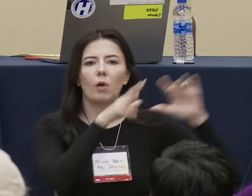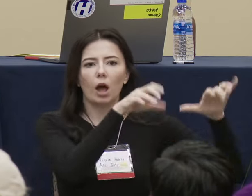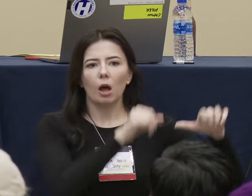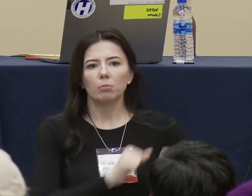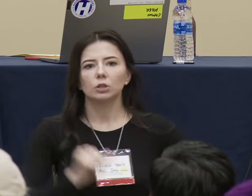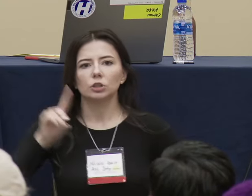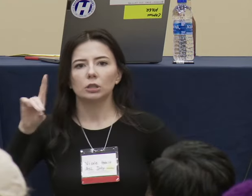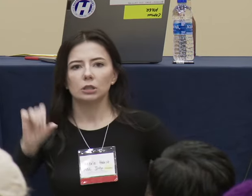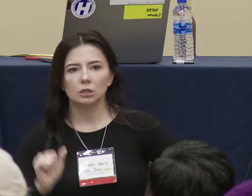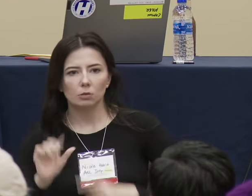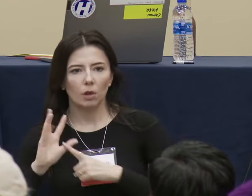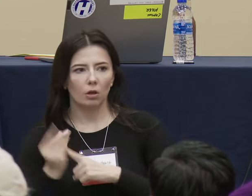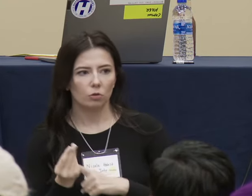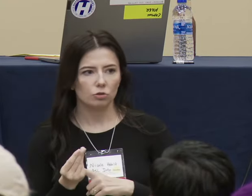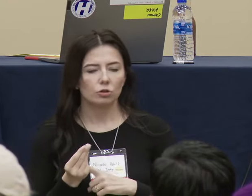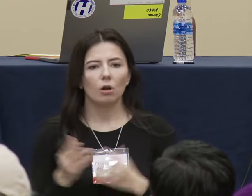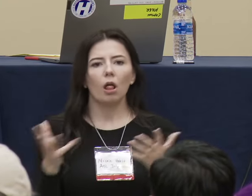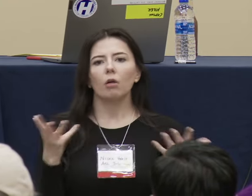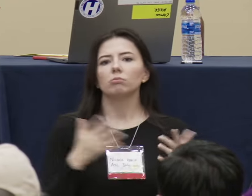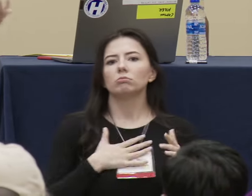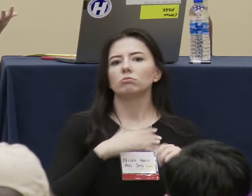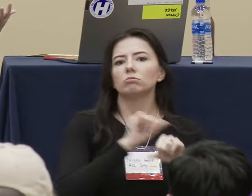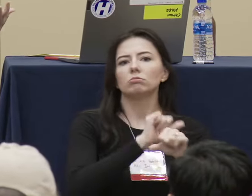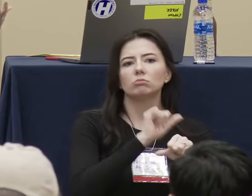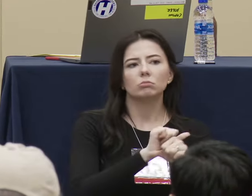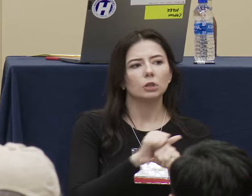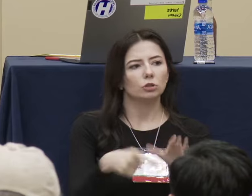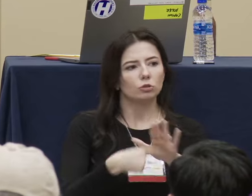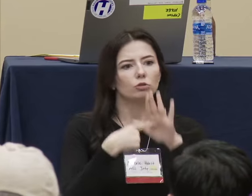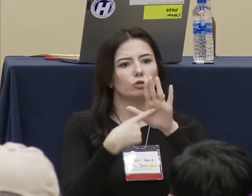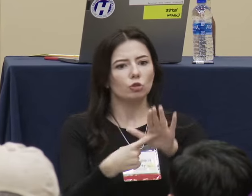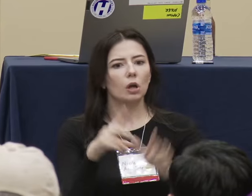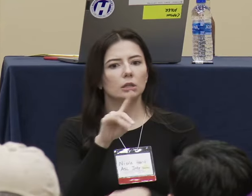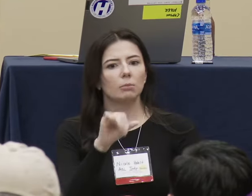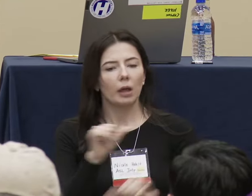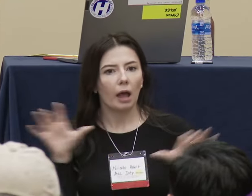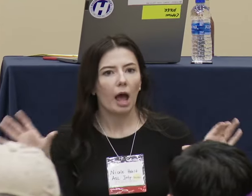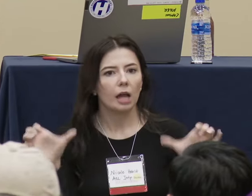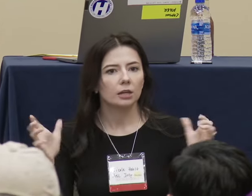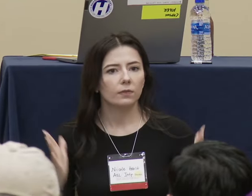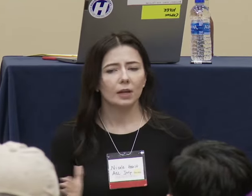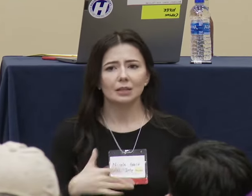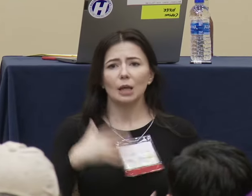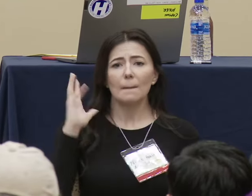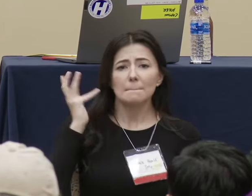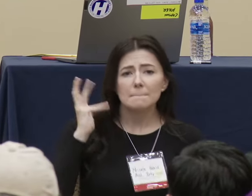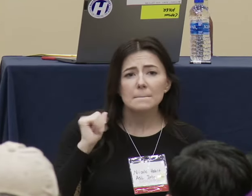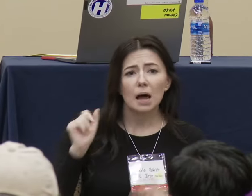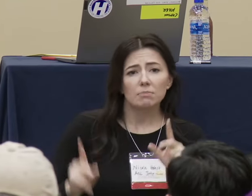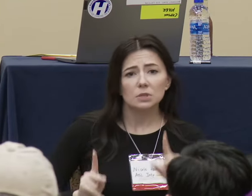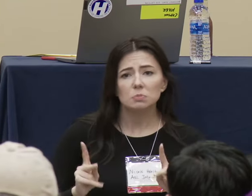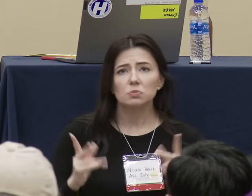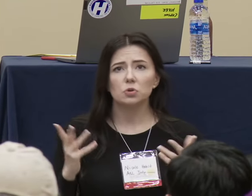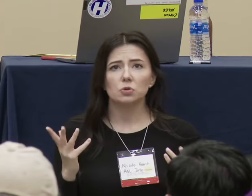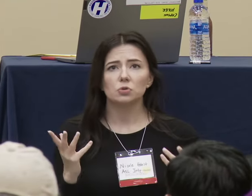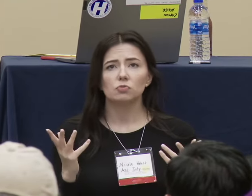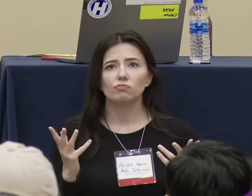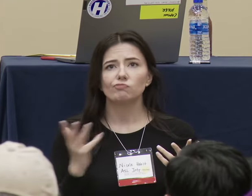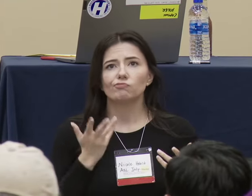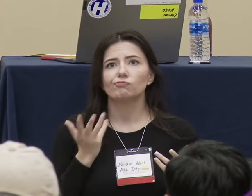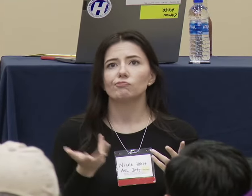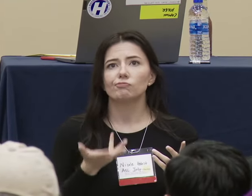lot of my work is really to show to disability activists and disabled people, mad people,